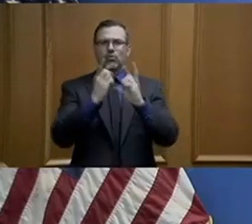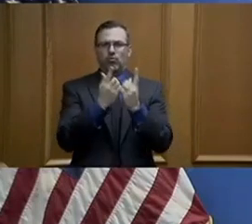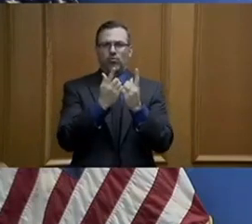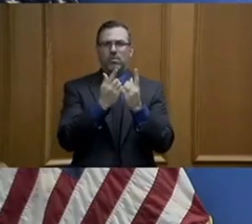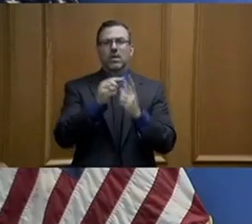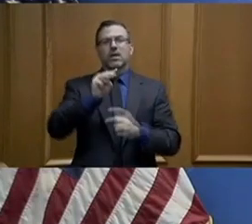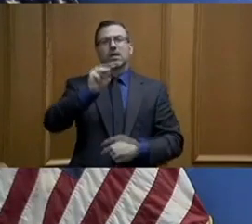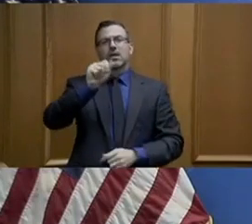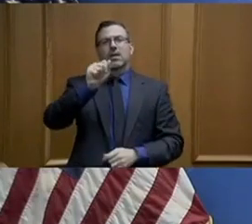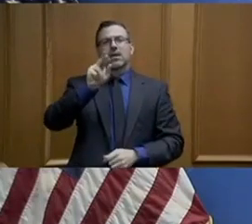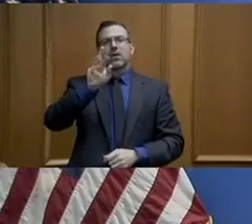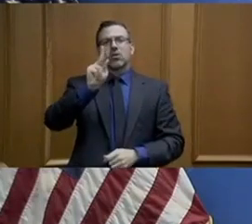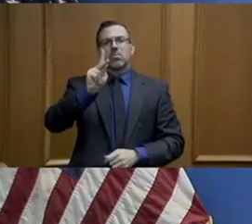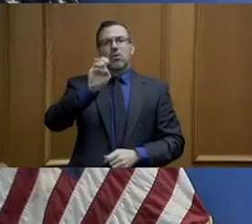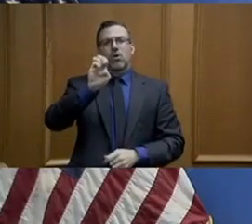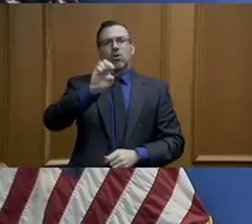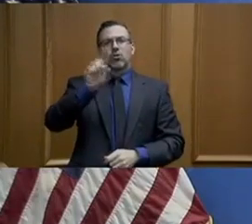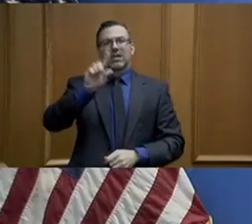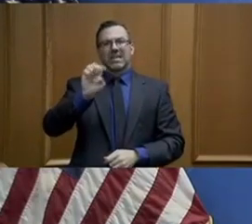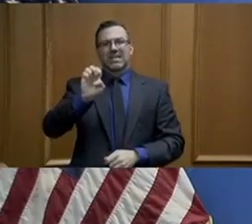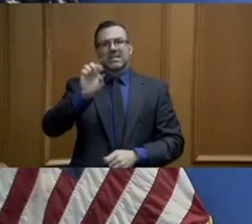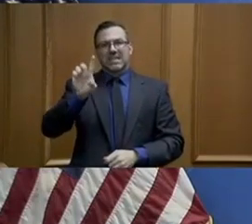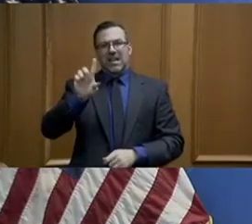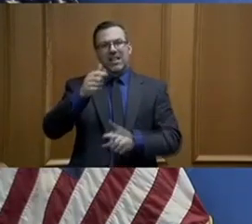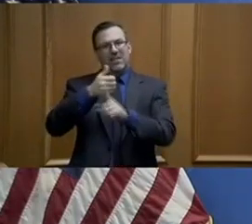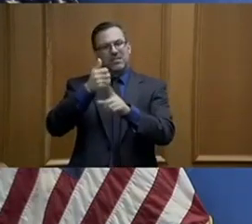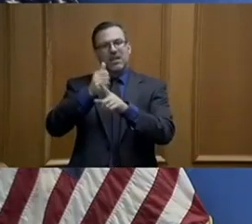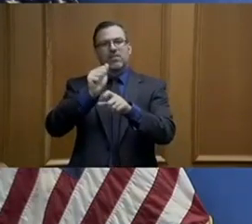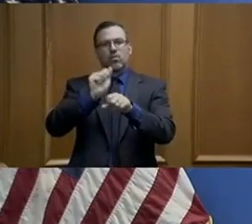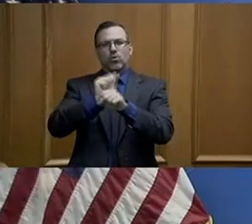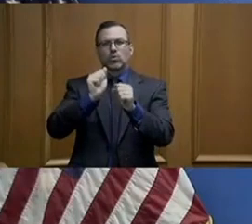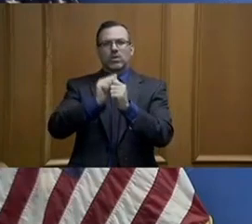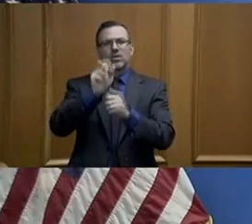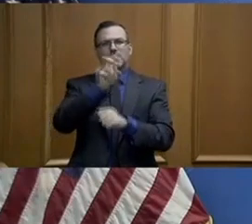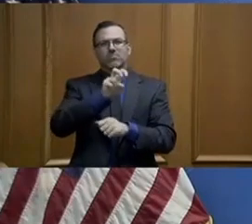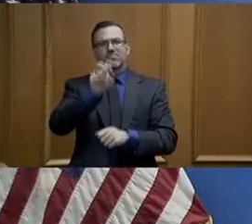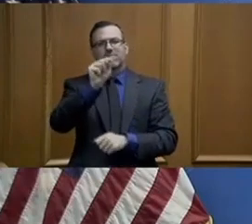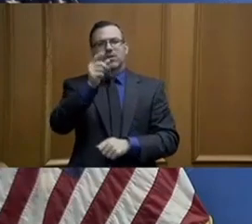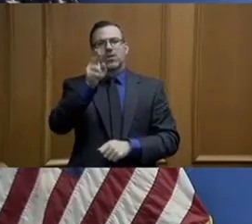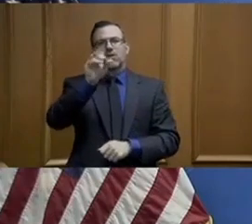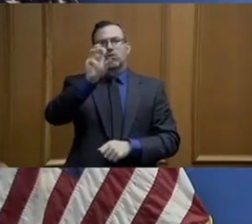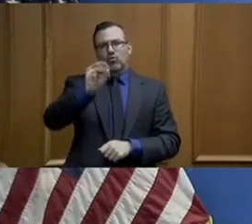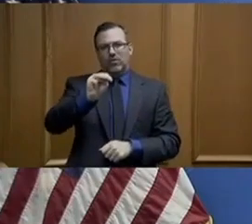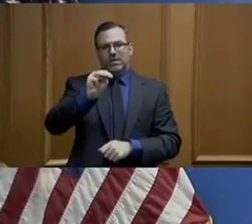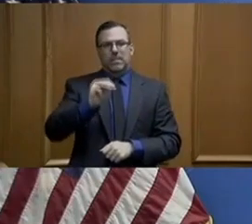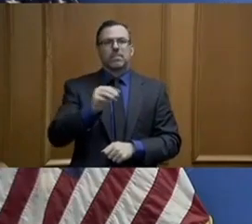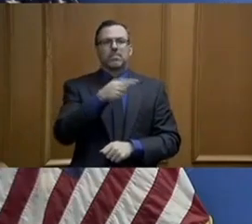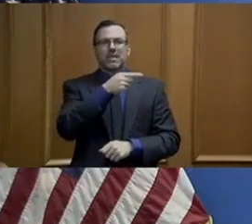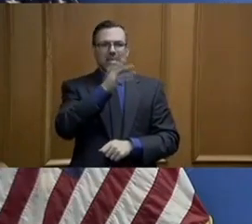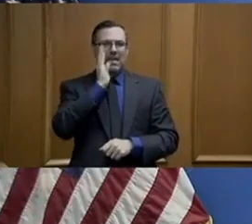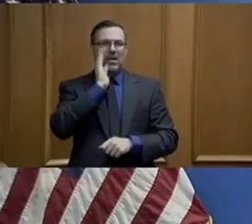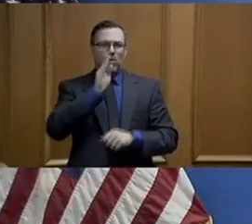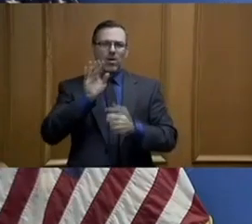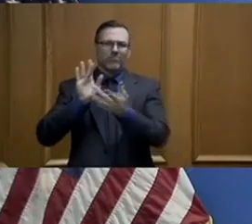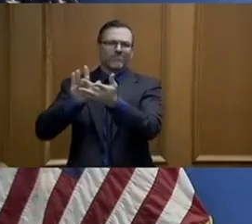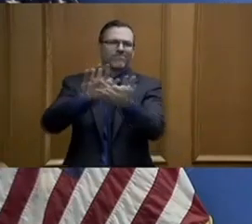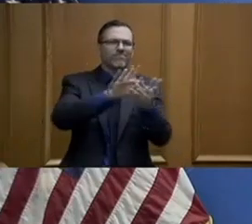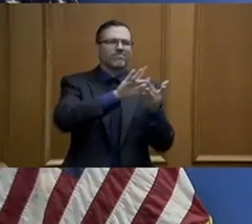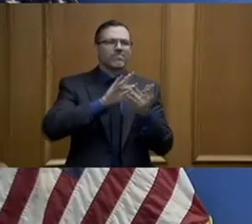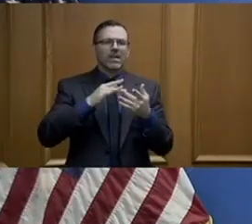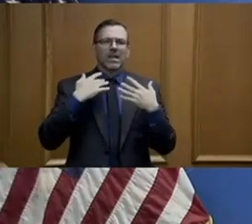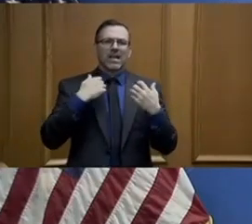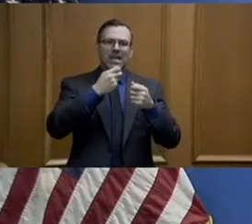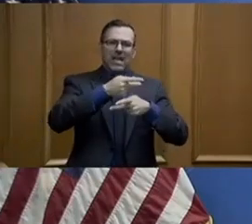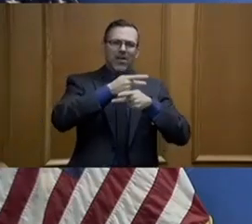Mark Ezell that will work in coordination with legislative leadership, local mayors, healthcare professionals,